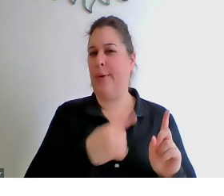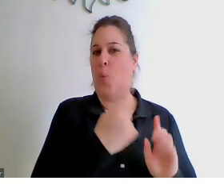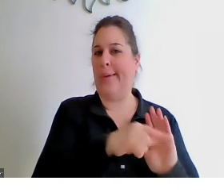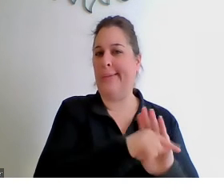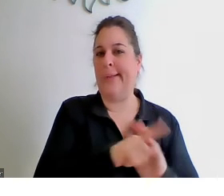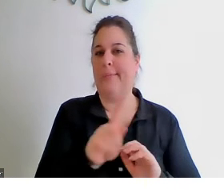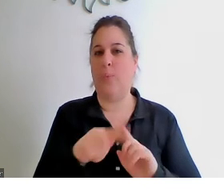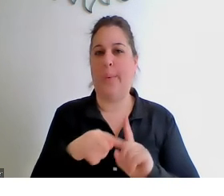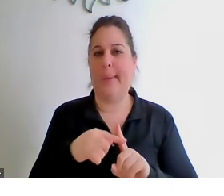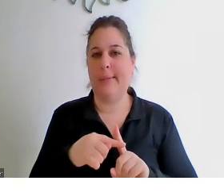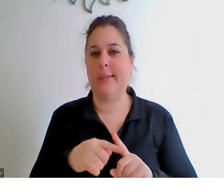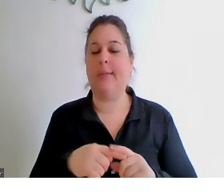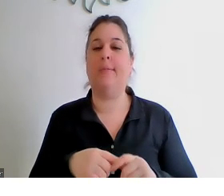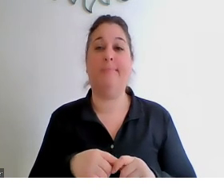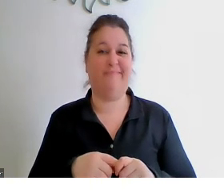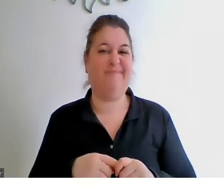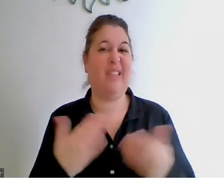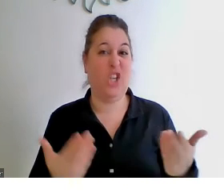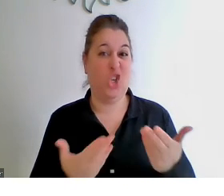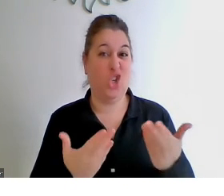or different?